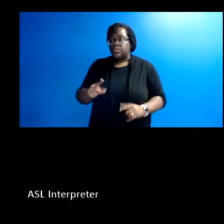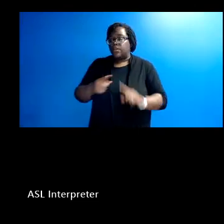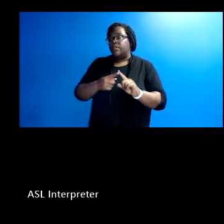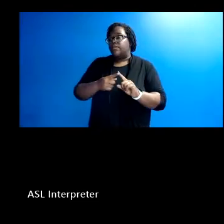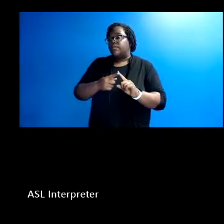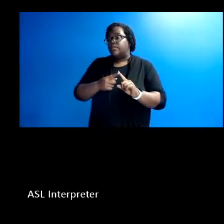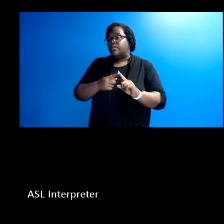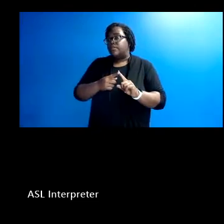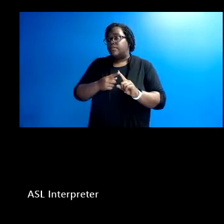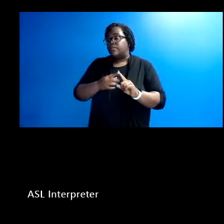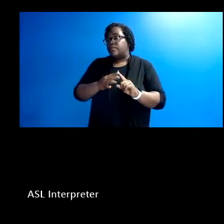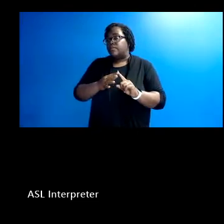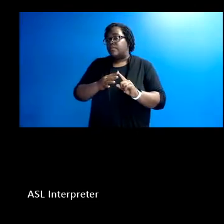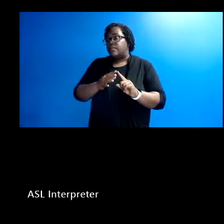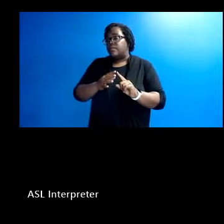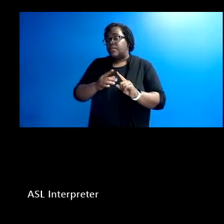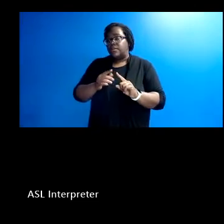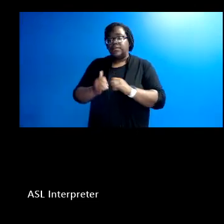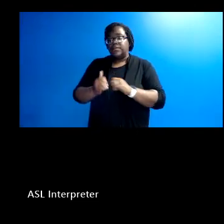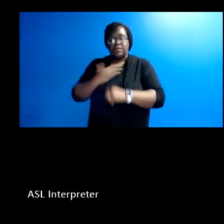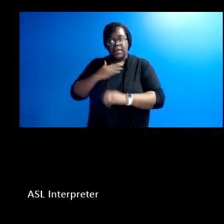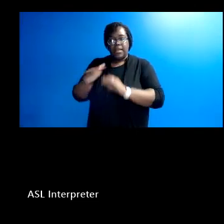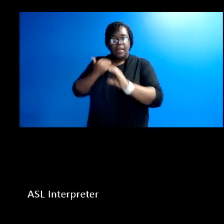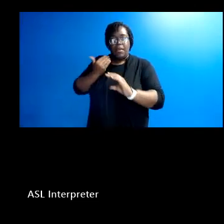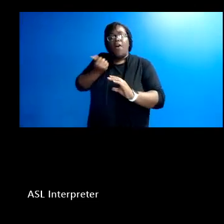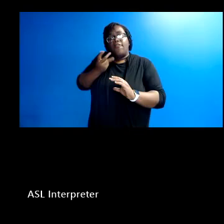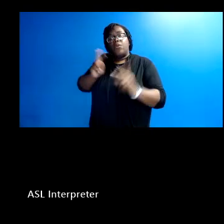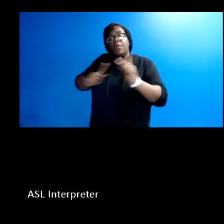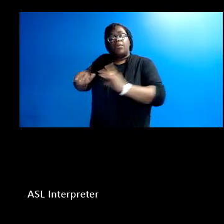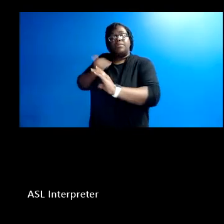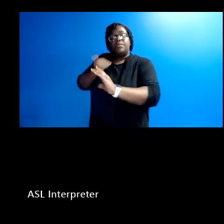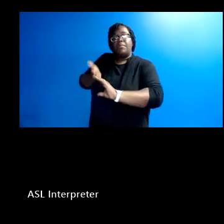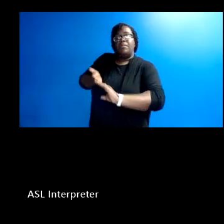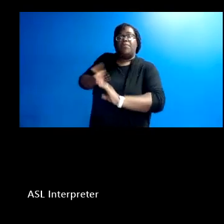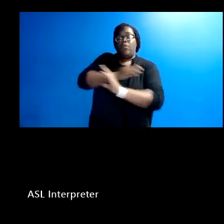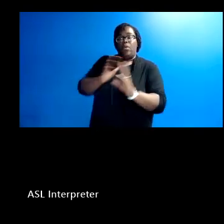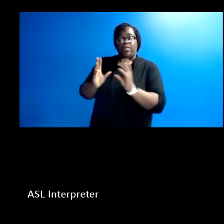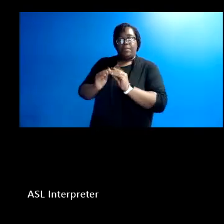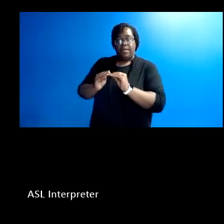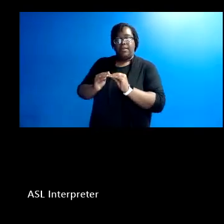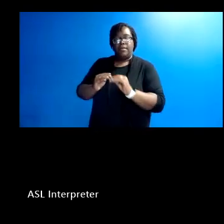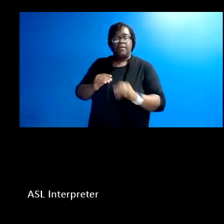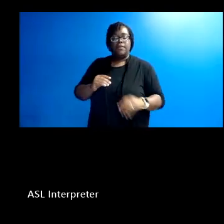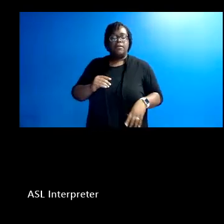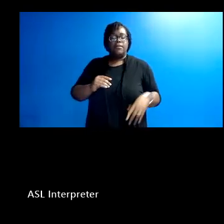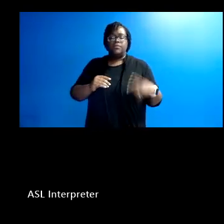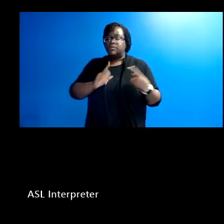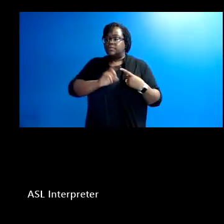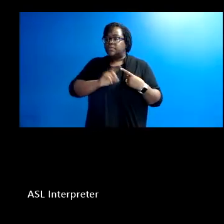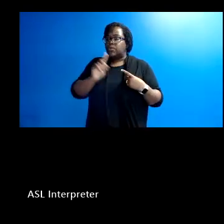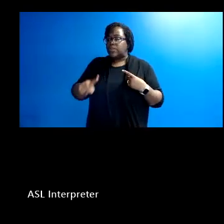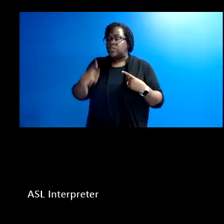here was submitted on email, and we got a couple that were pre-submitted, I think, on email. The question is, why